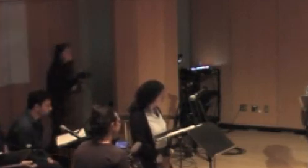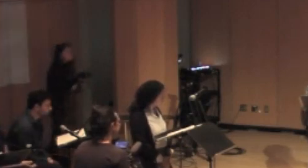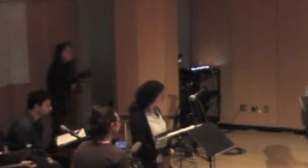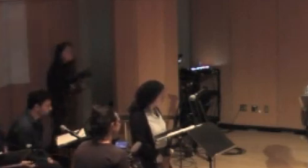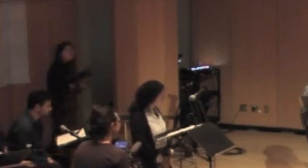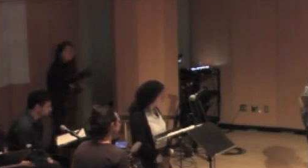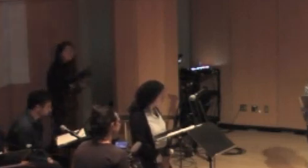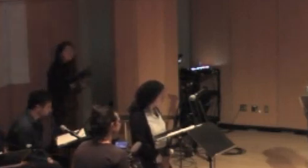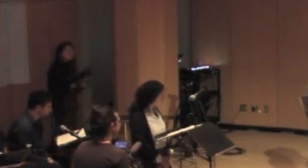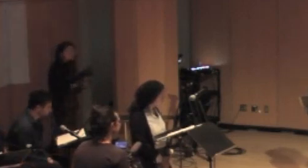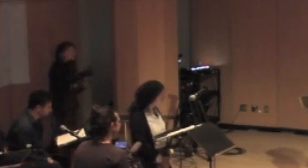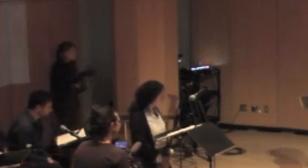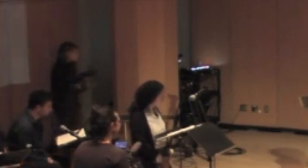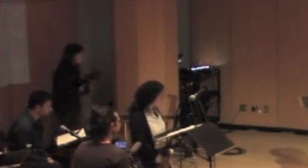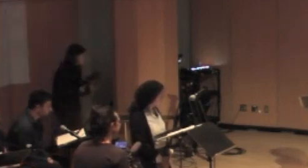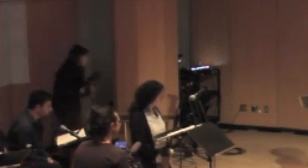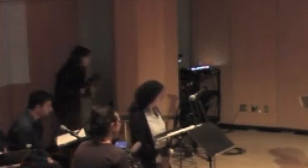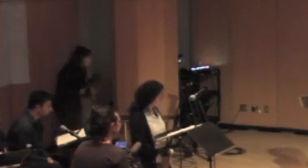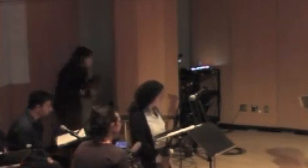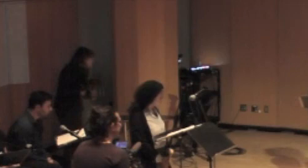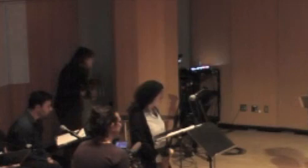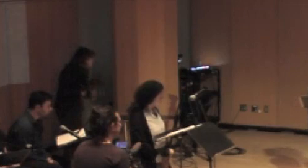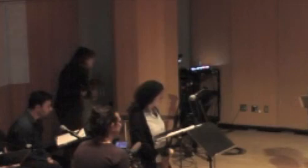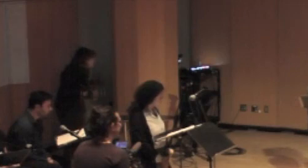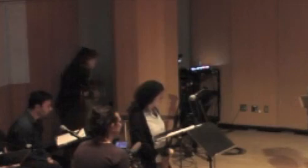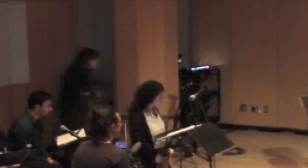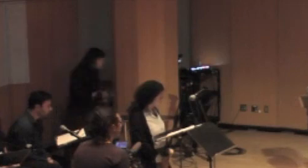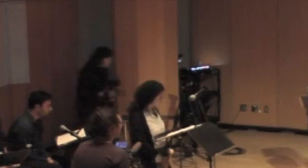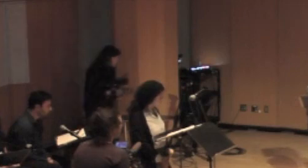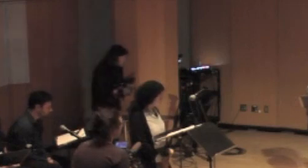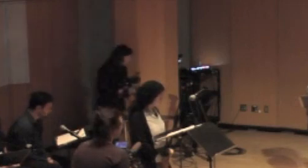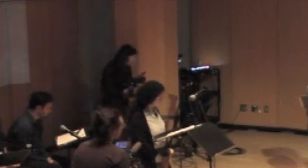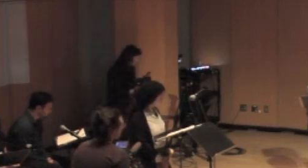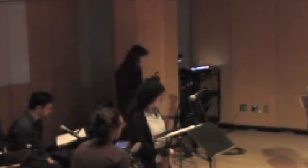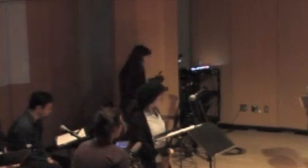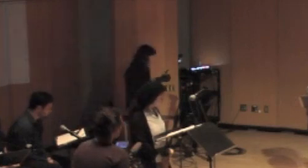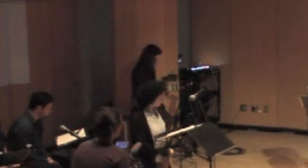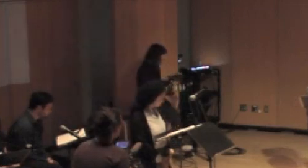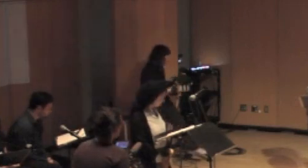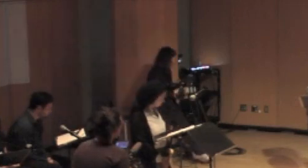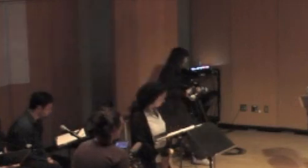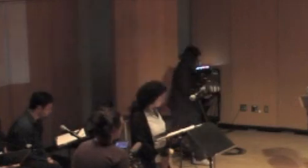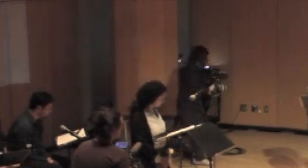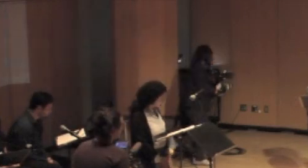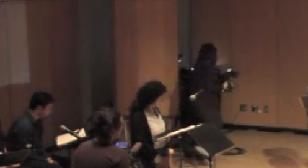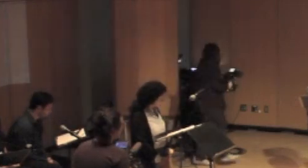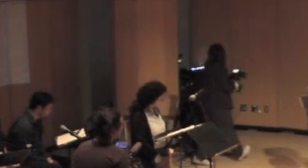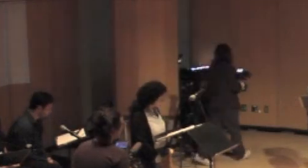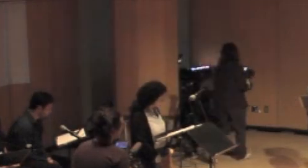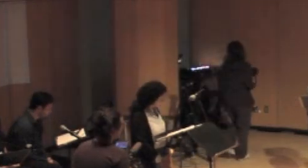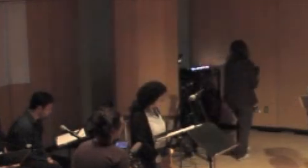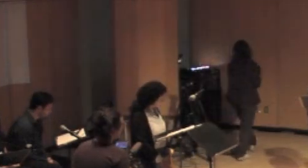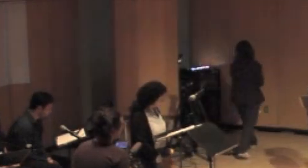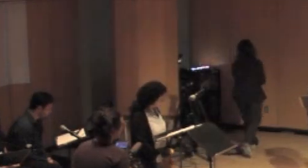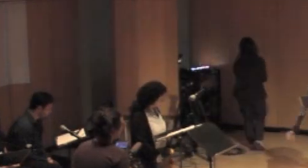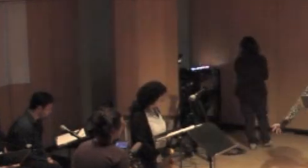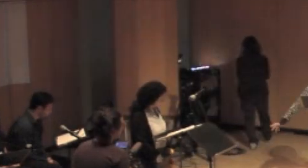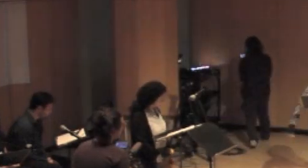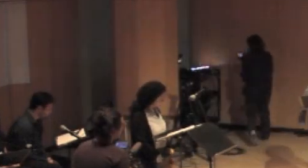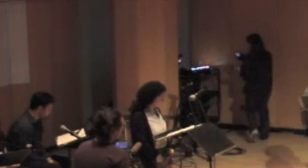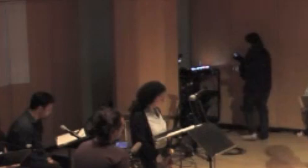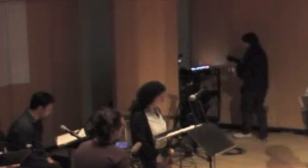here by the water no I know you don't really like it down by the water it's